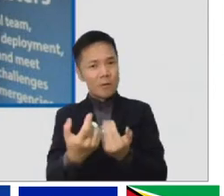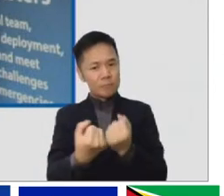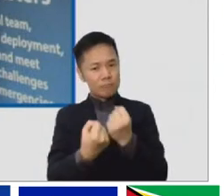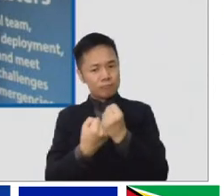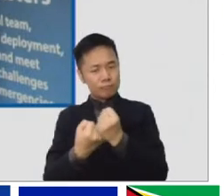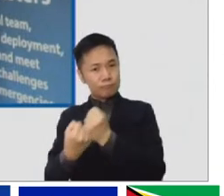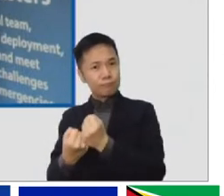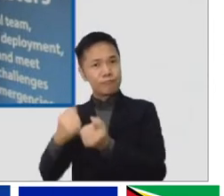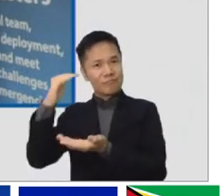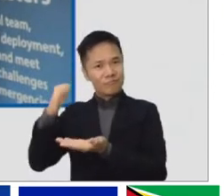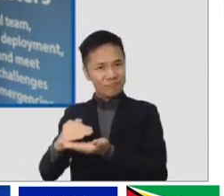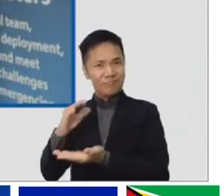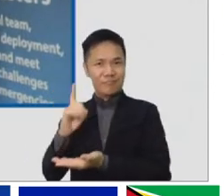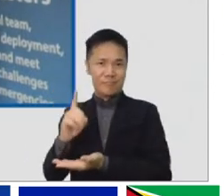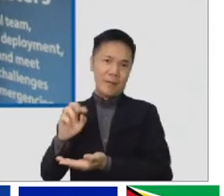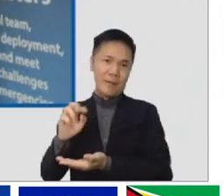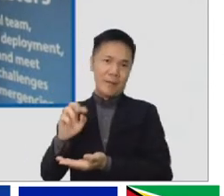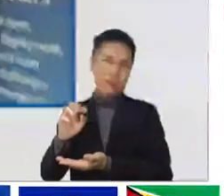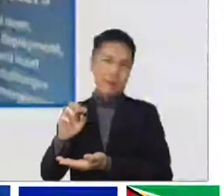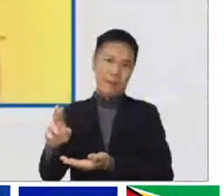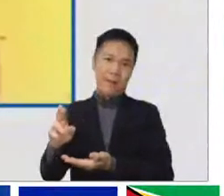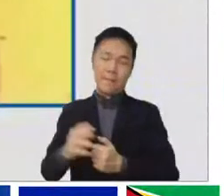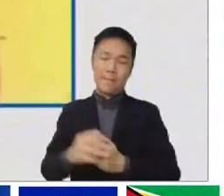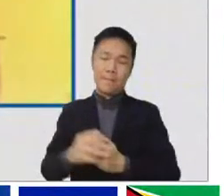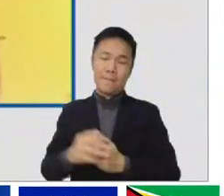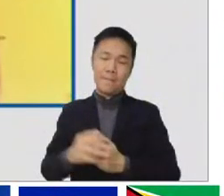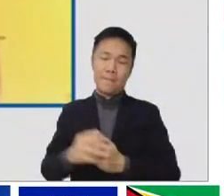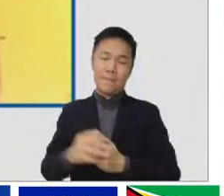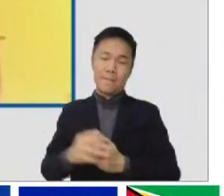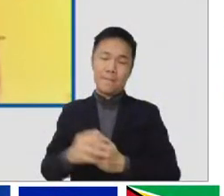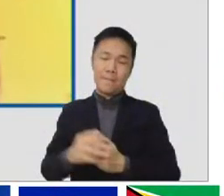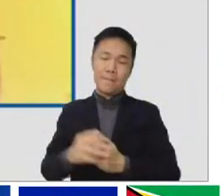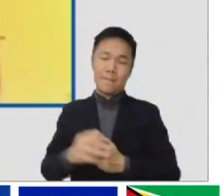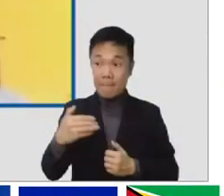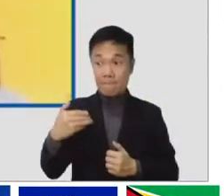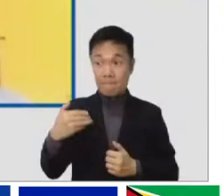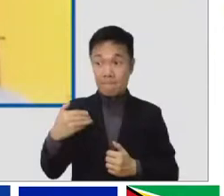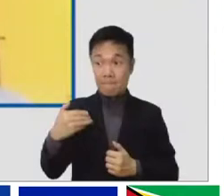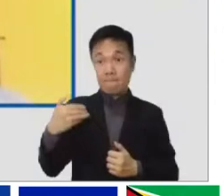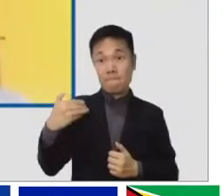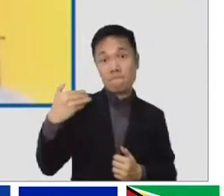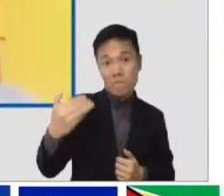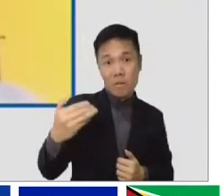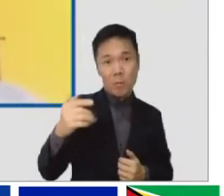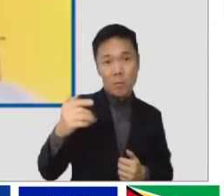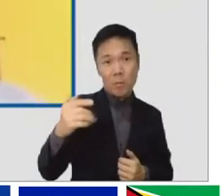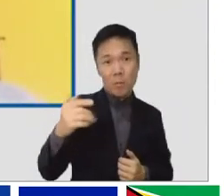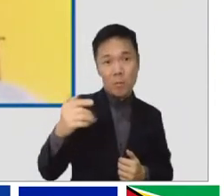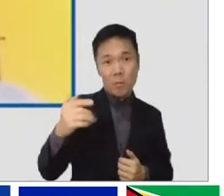be able to control this pandemic in an other way. Thank you very much.